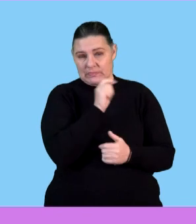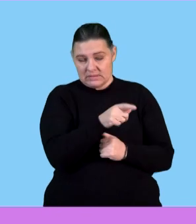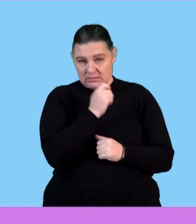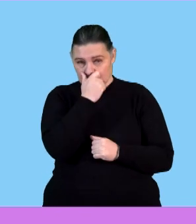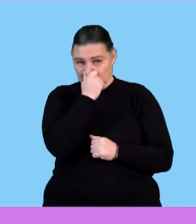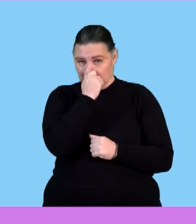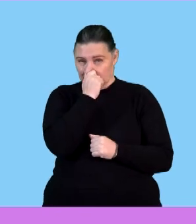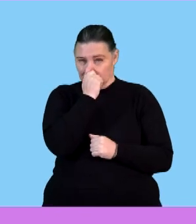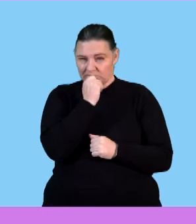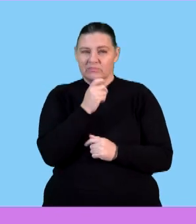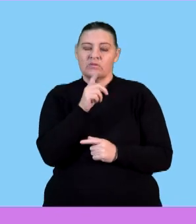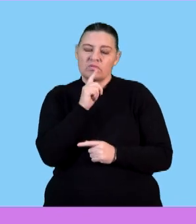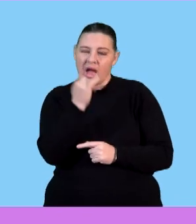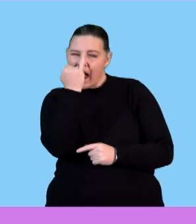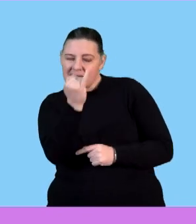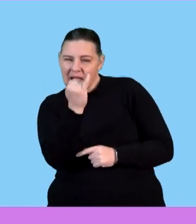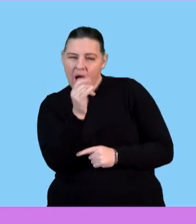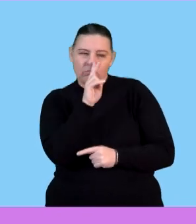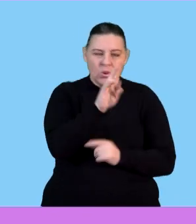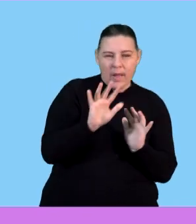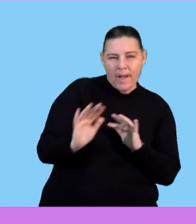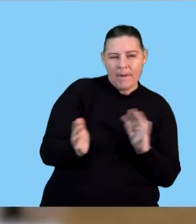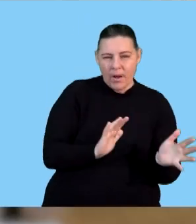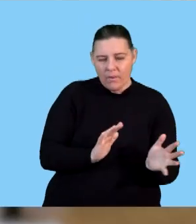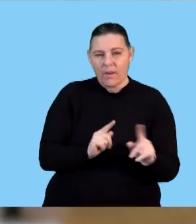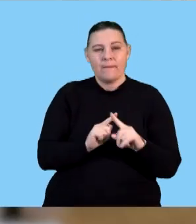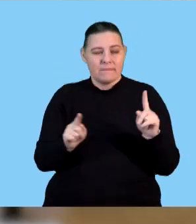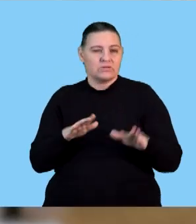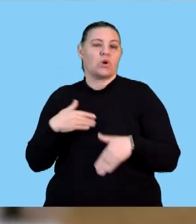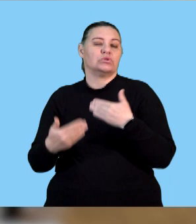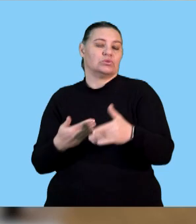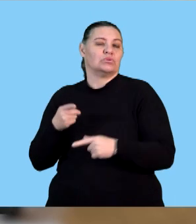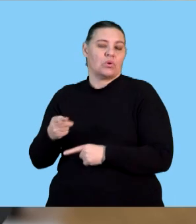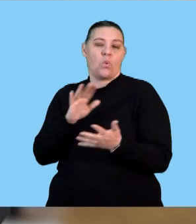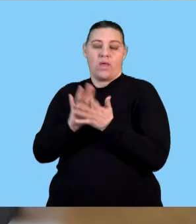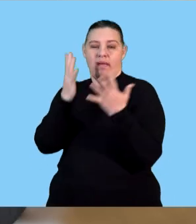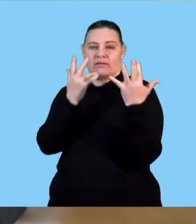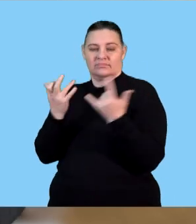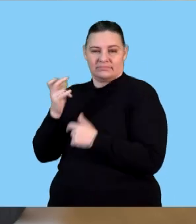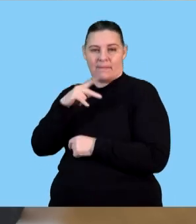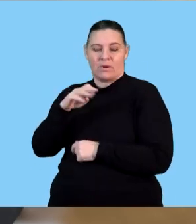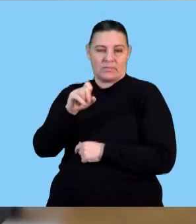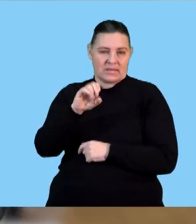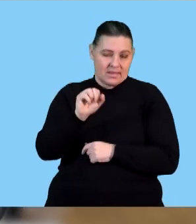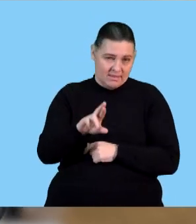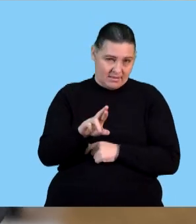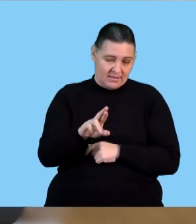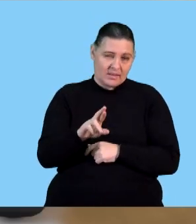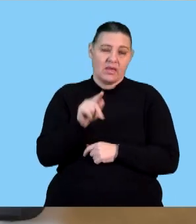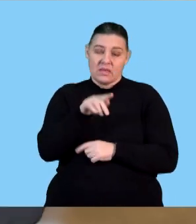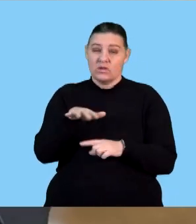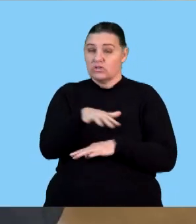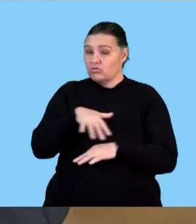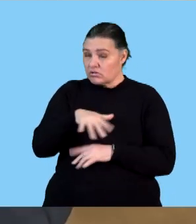Usually, this is done just to get the idea of how the shape looks, but we will move on to where we actually calculate perimeter, and in those